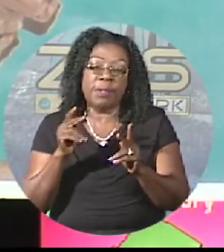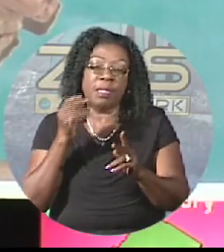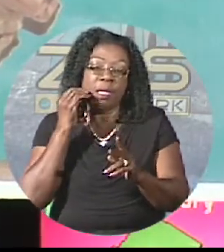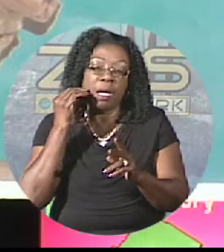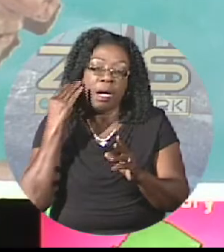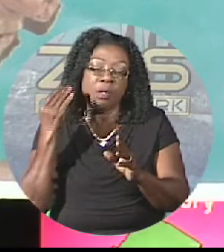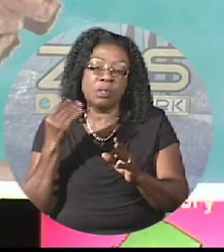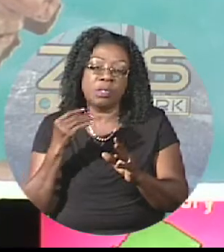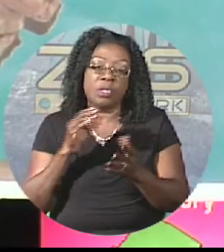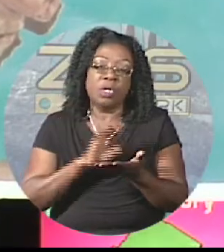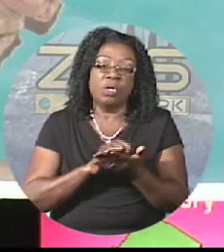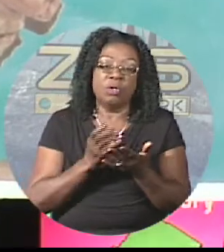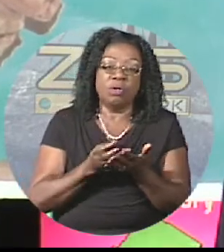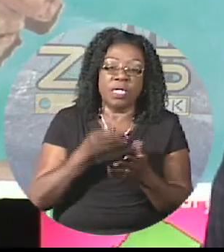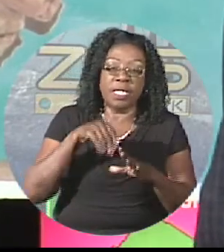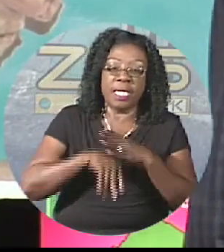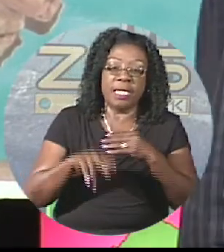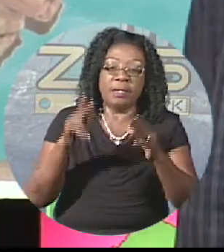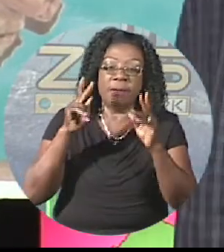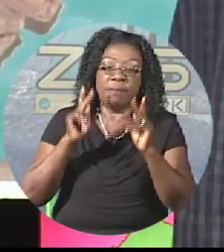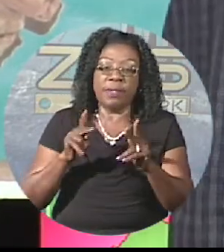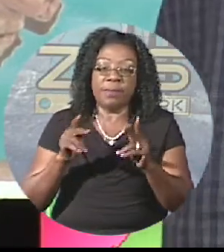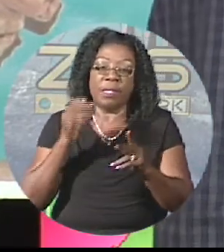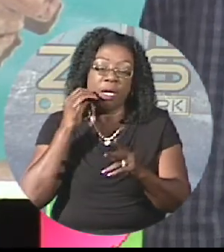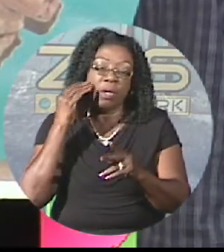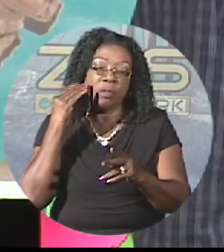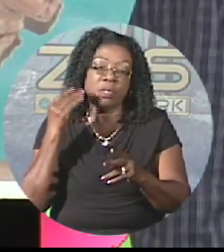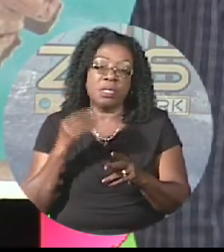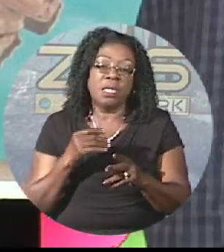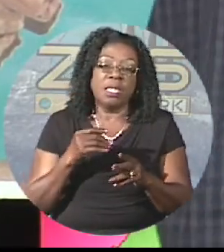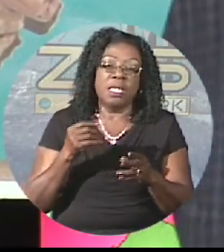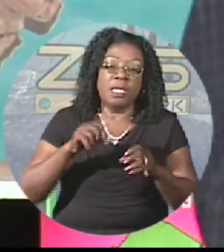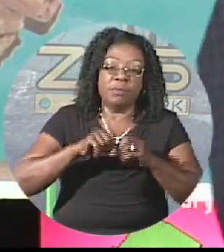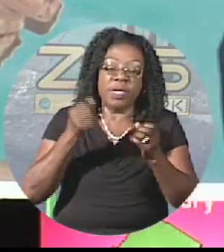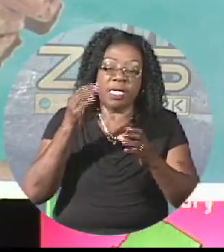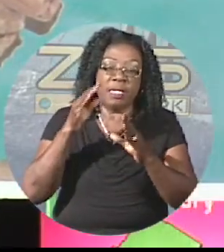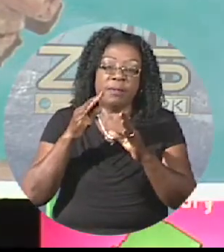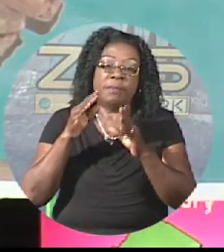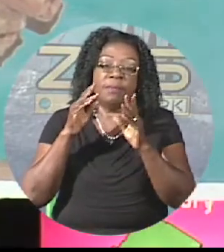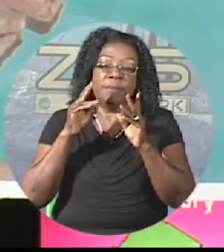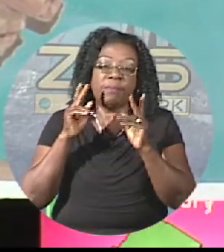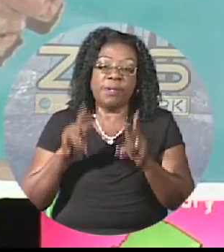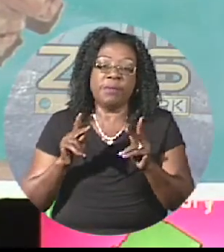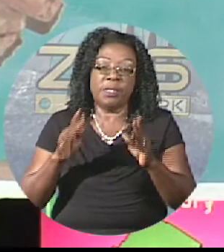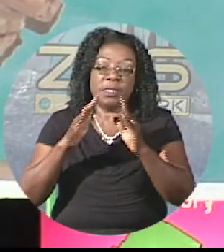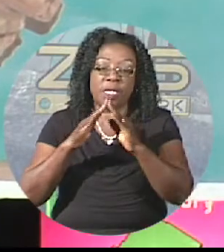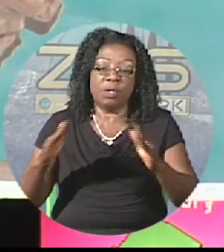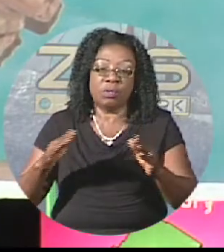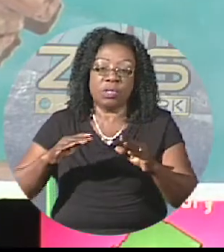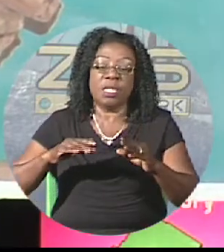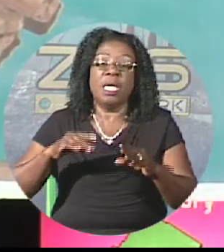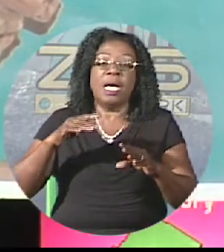You buy your children toys for Christmas, I selling them. You come to the food store, you buy your grocery. I